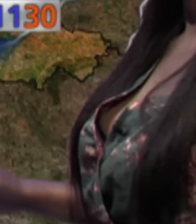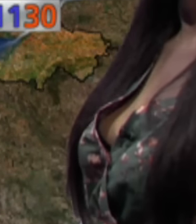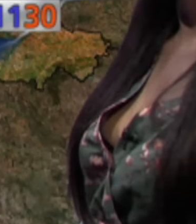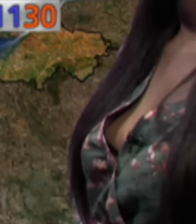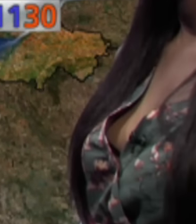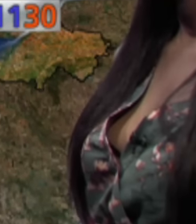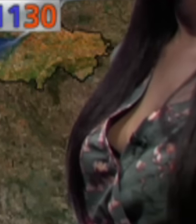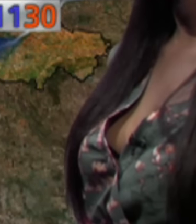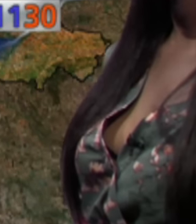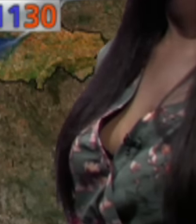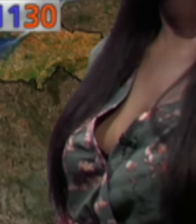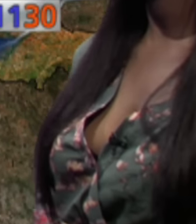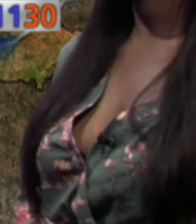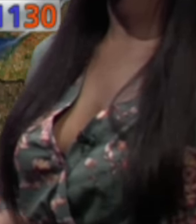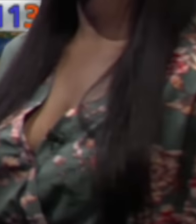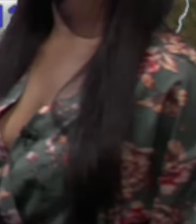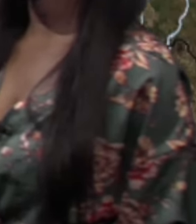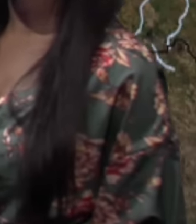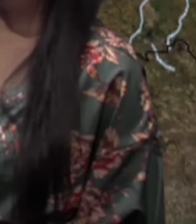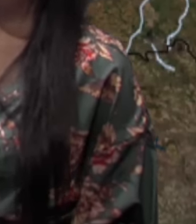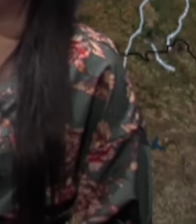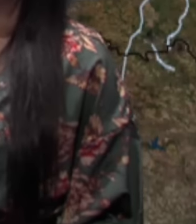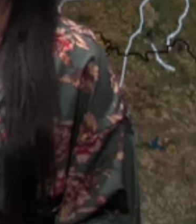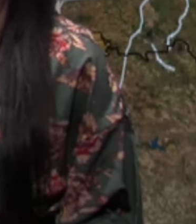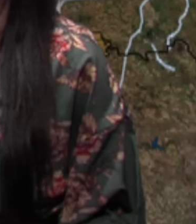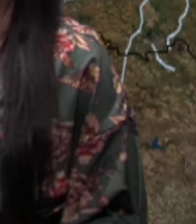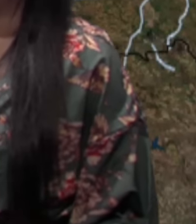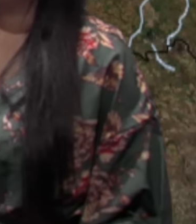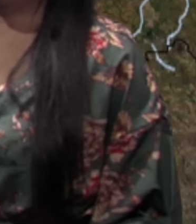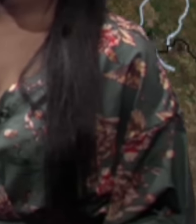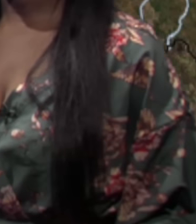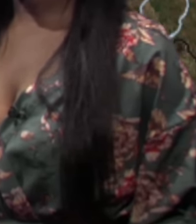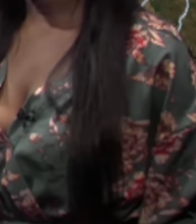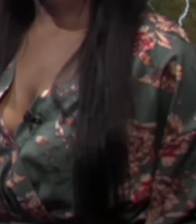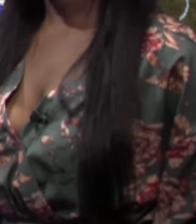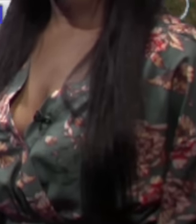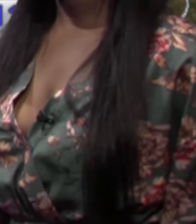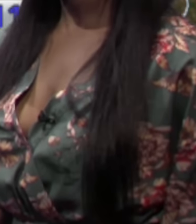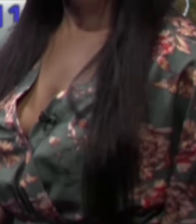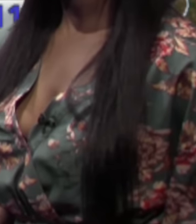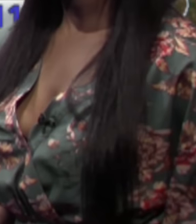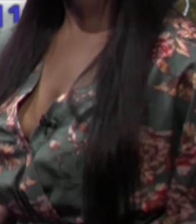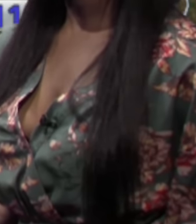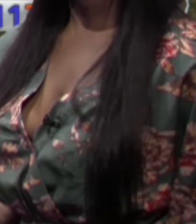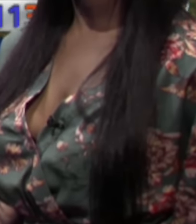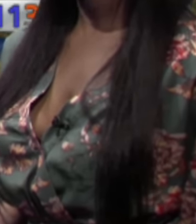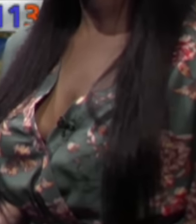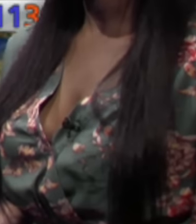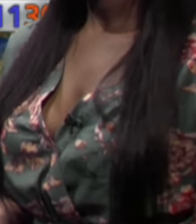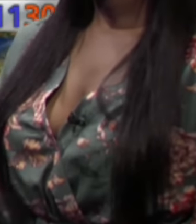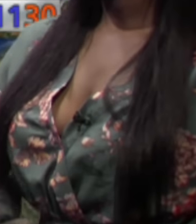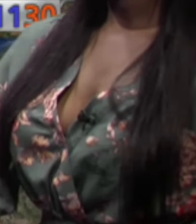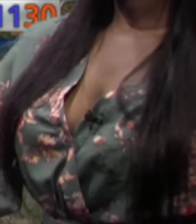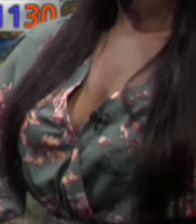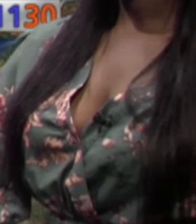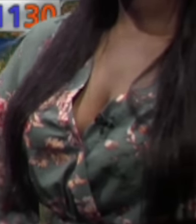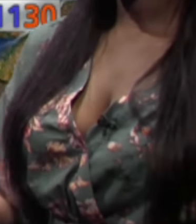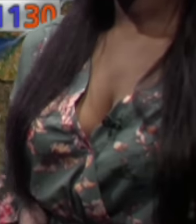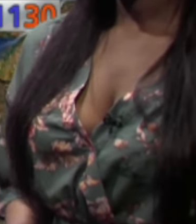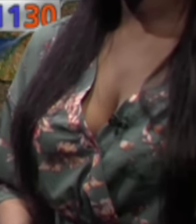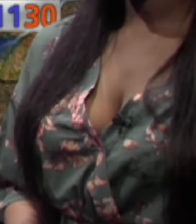Potchefstroom ka digata di le 11 go a go di le 30 Vryburg e tla nna tsididi ka digata di le 6 go a go di le 31 rebela le